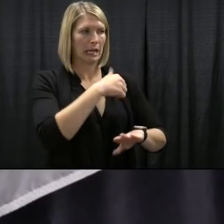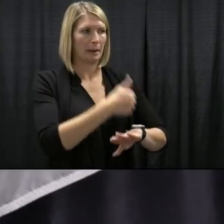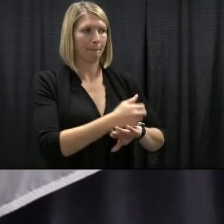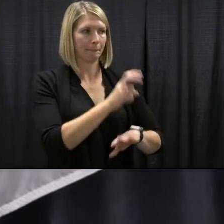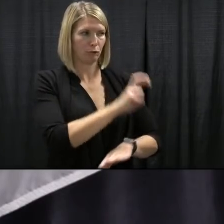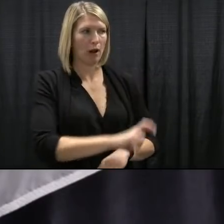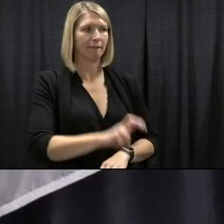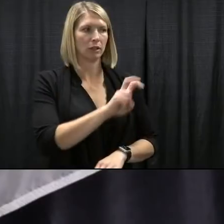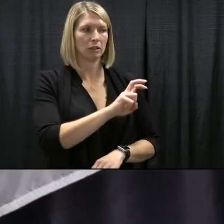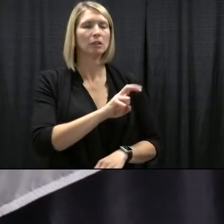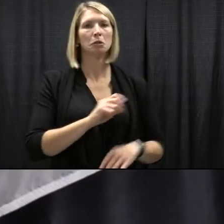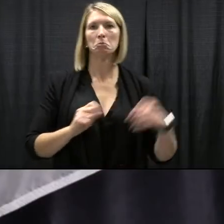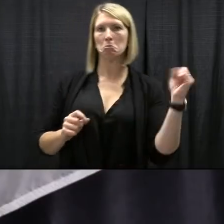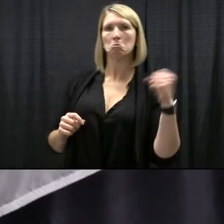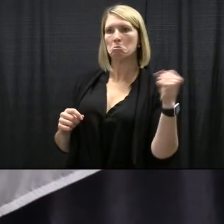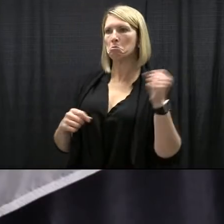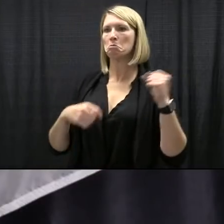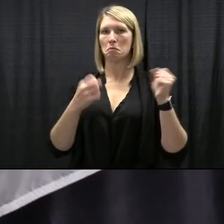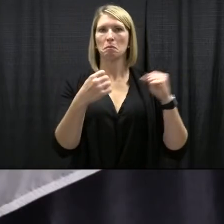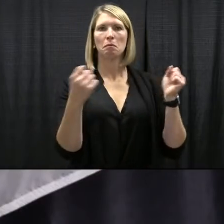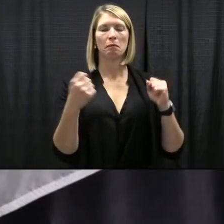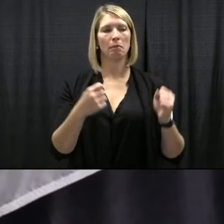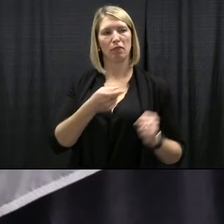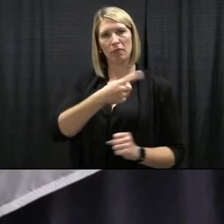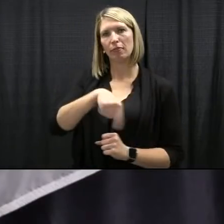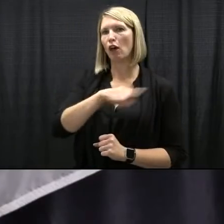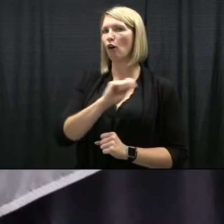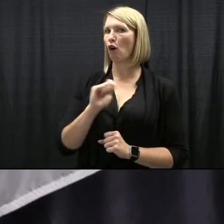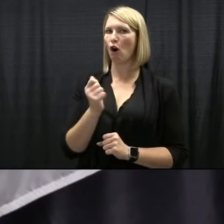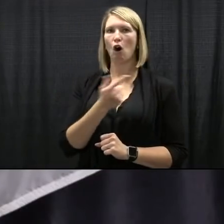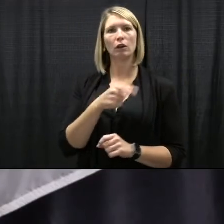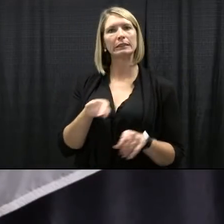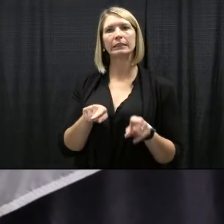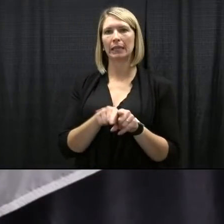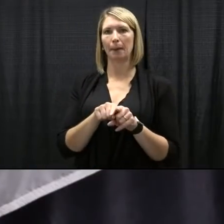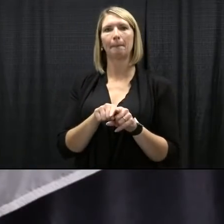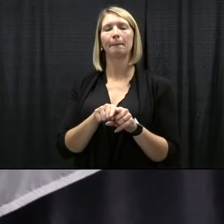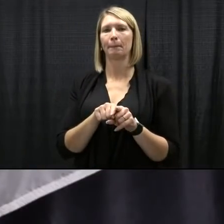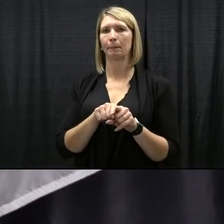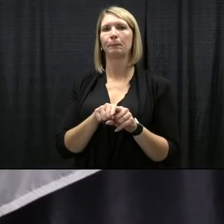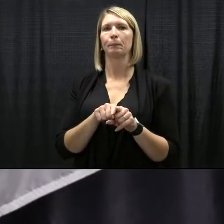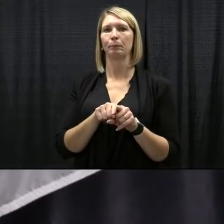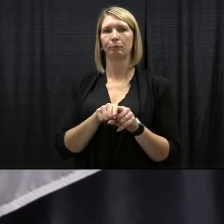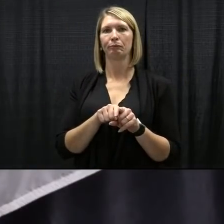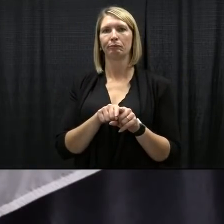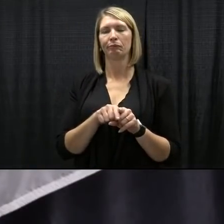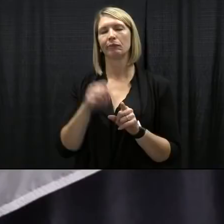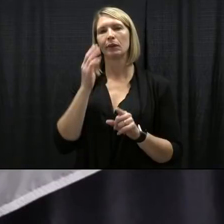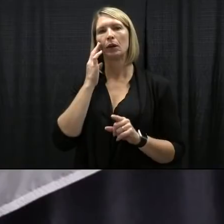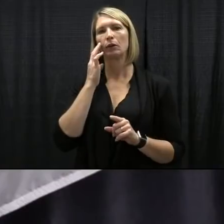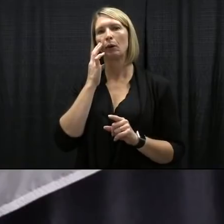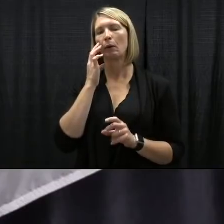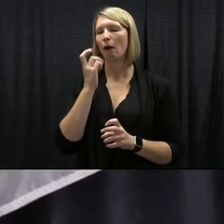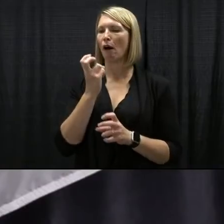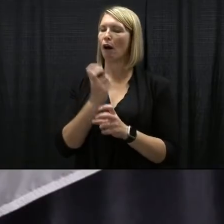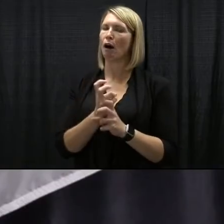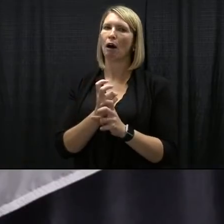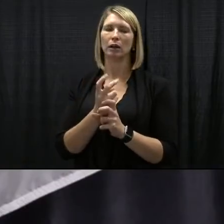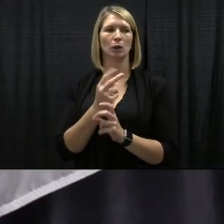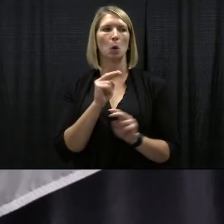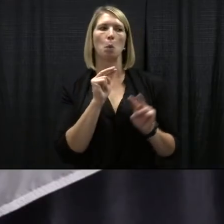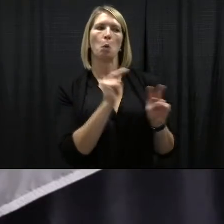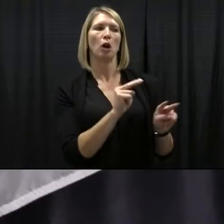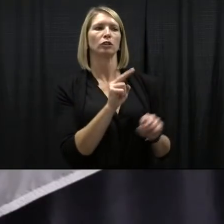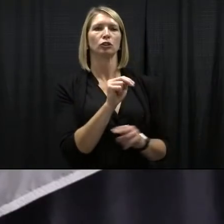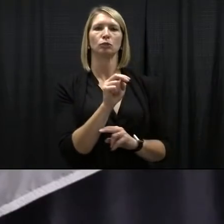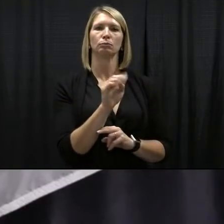adjusting accordingly, given their own epidemiology, and certainly it's discerning and disheartening to see the numbers in New Brunswick, and